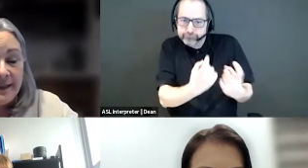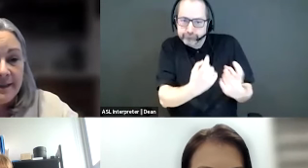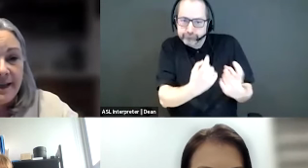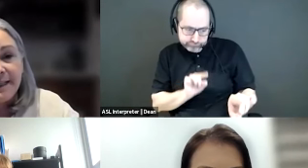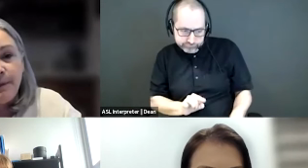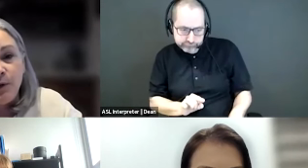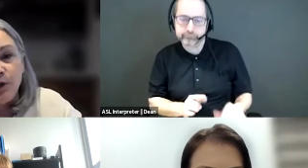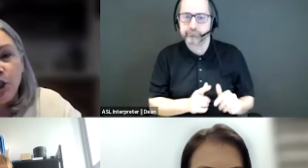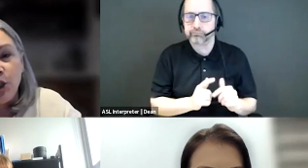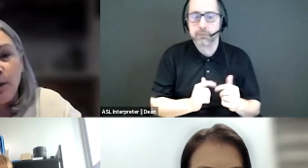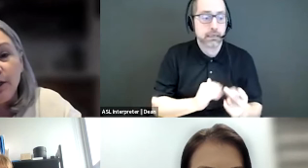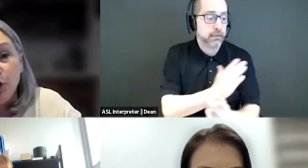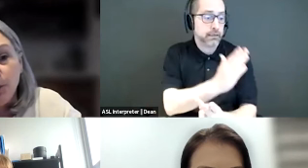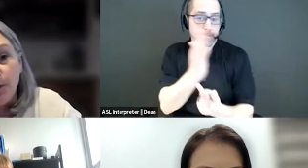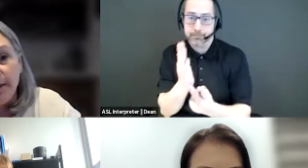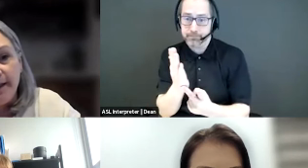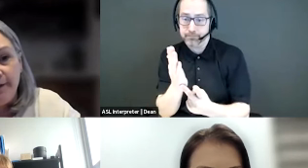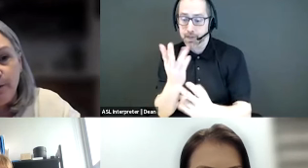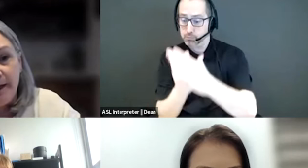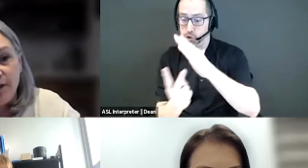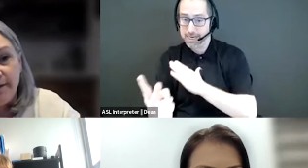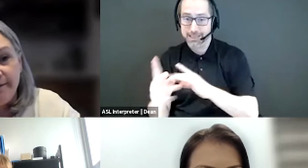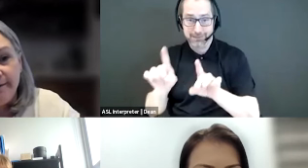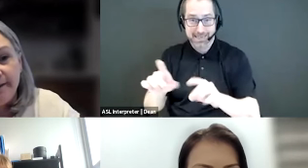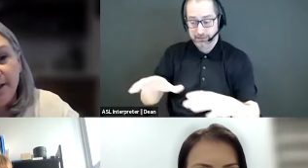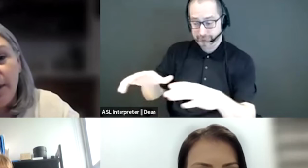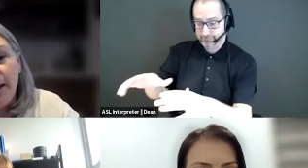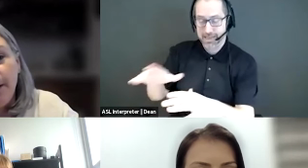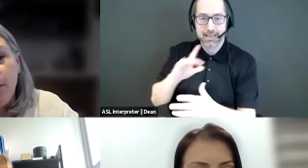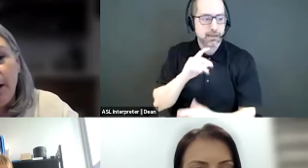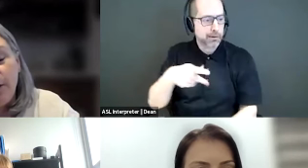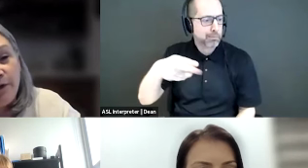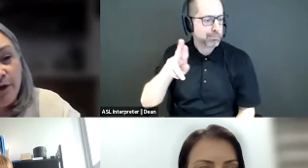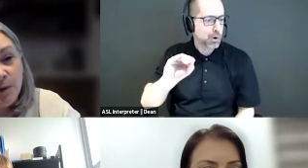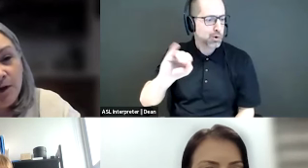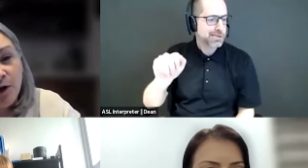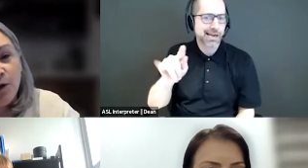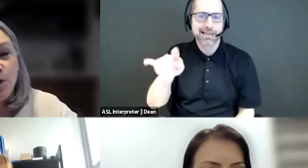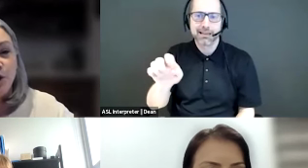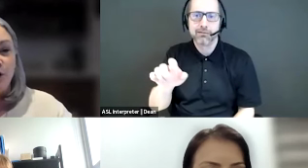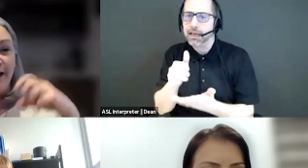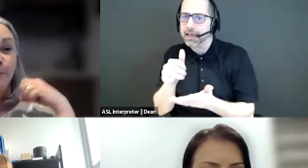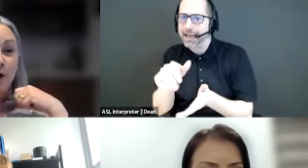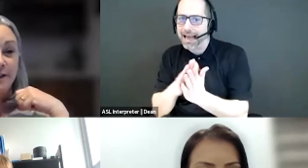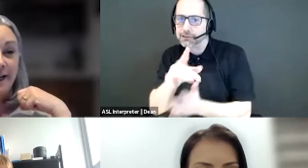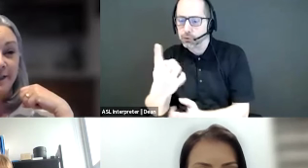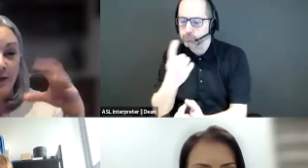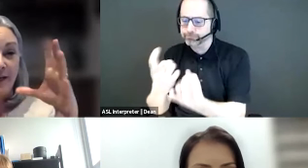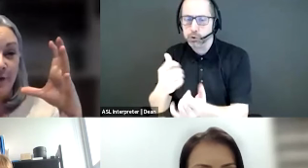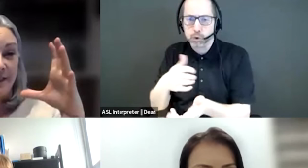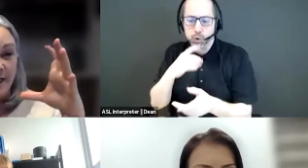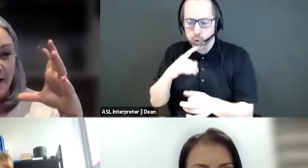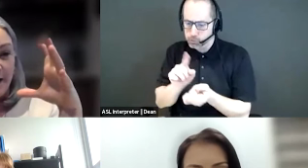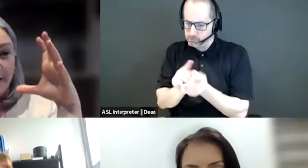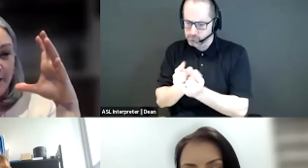Projective tests ask people to interpret information. So think about, I don't know if you're familiar, the Rorschach ink blot test, where